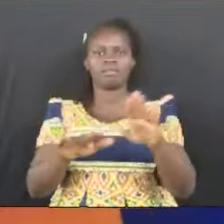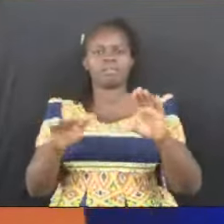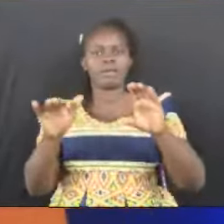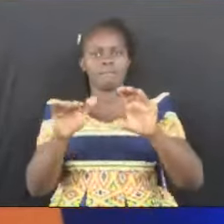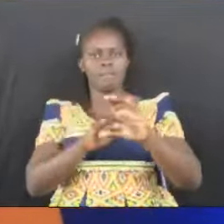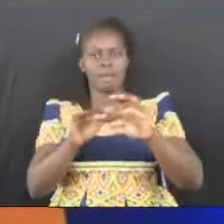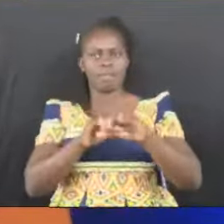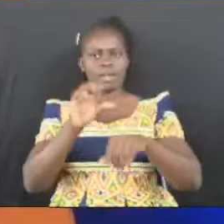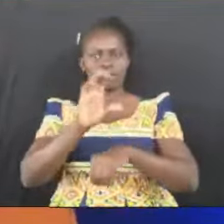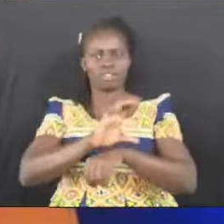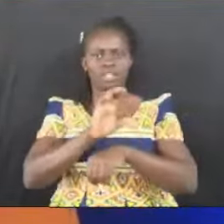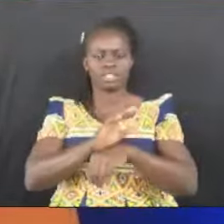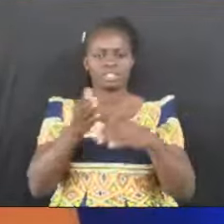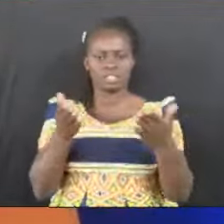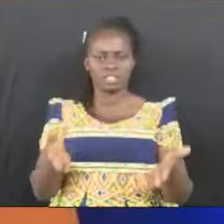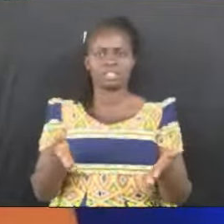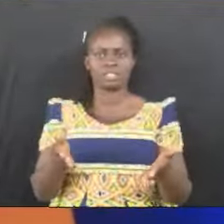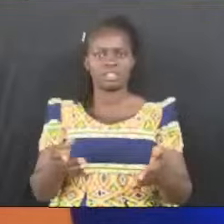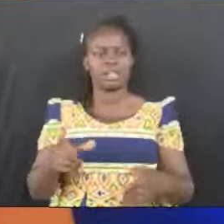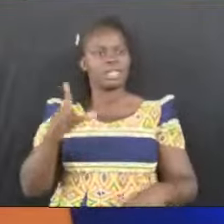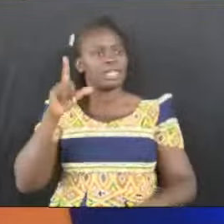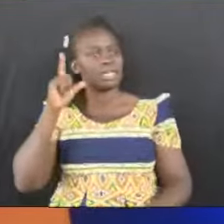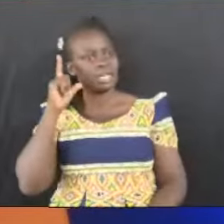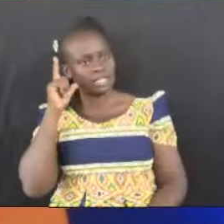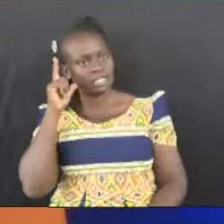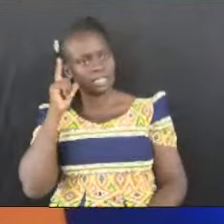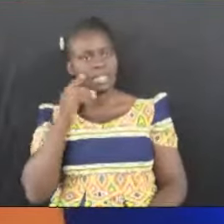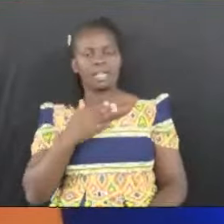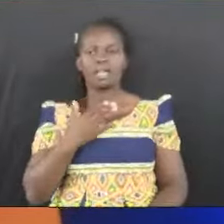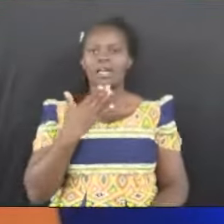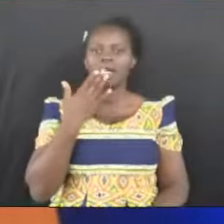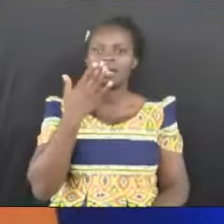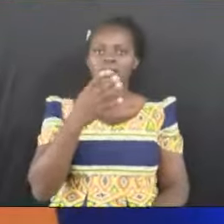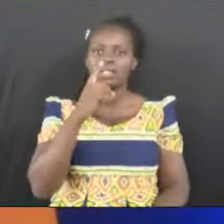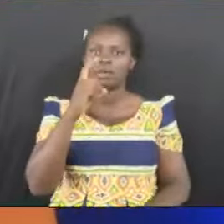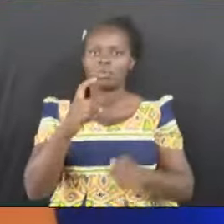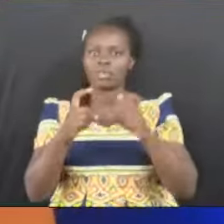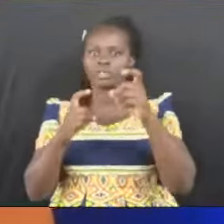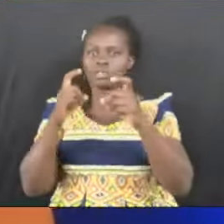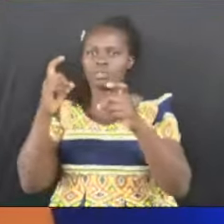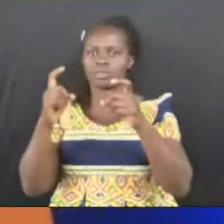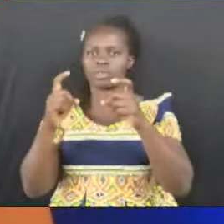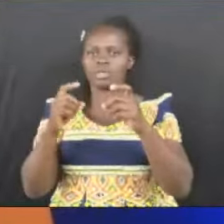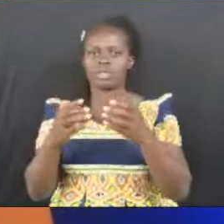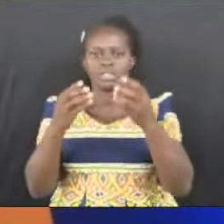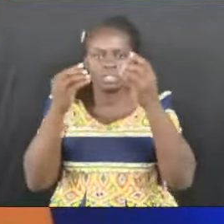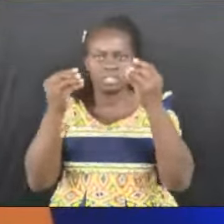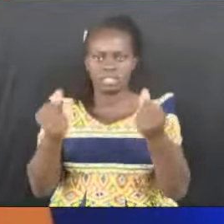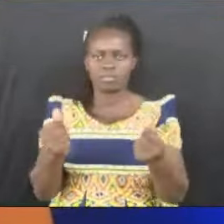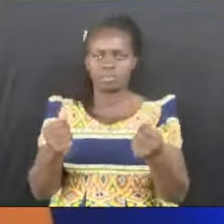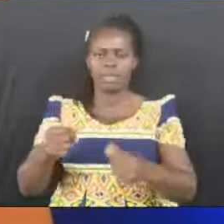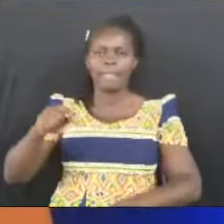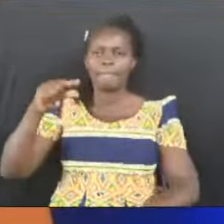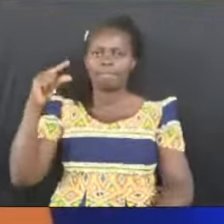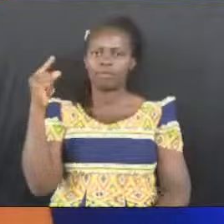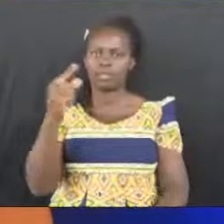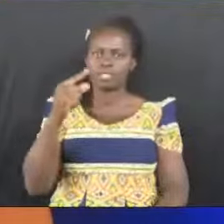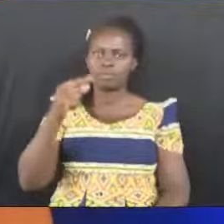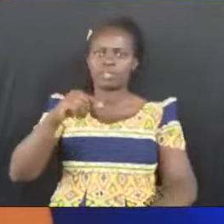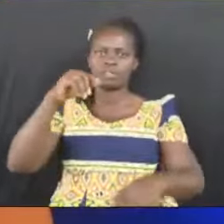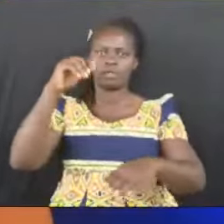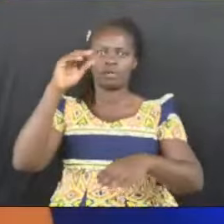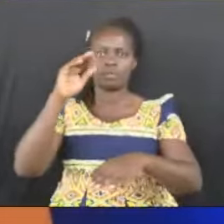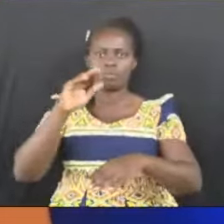person, and those listening, you can answer this question very simply. The gospel is the good news